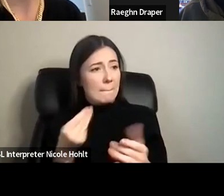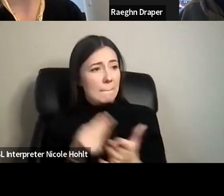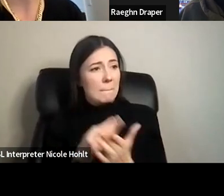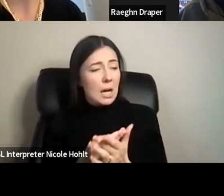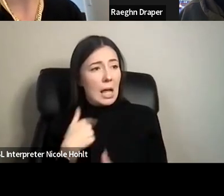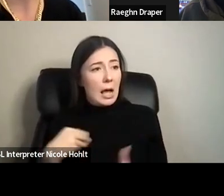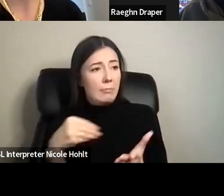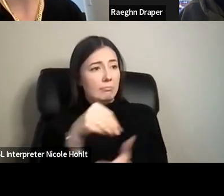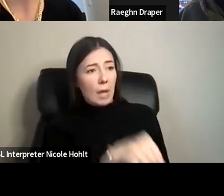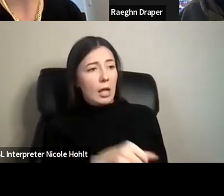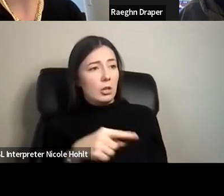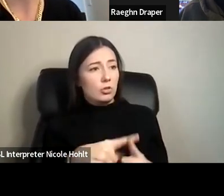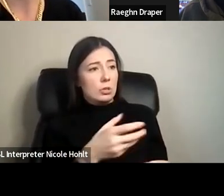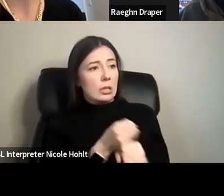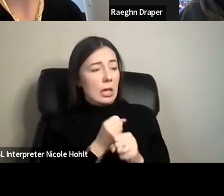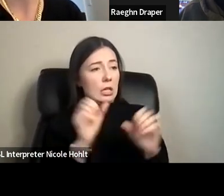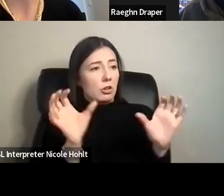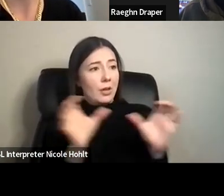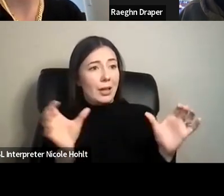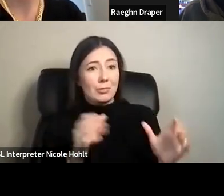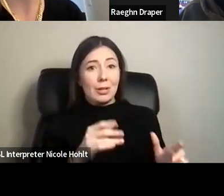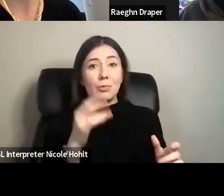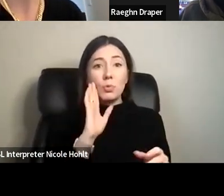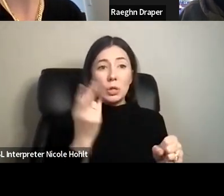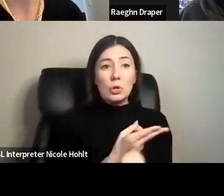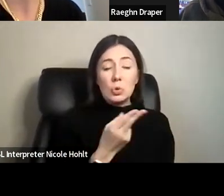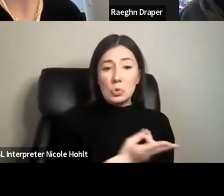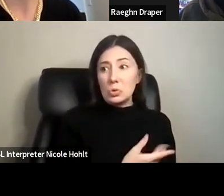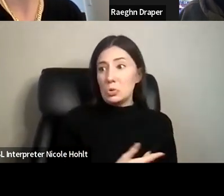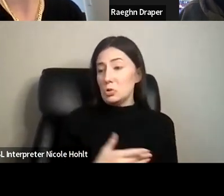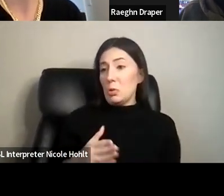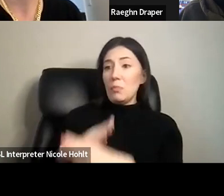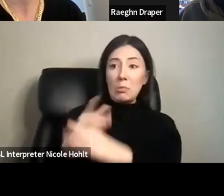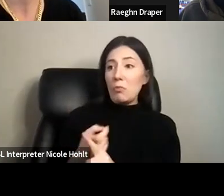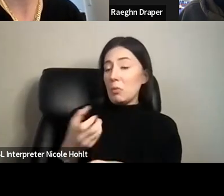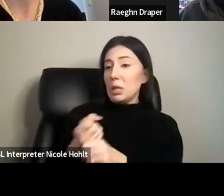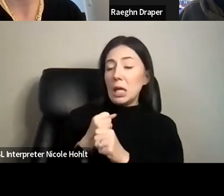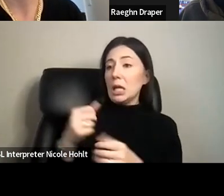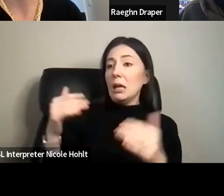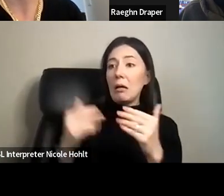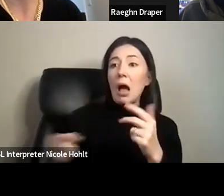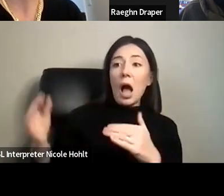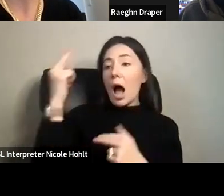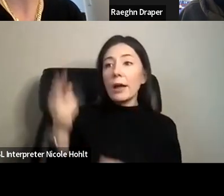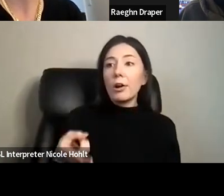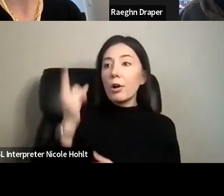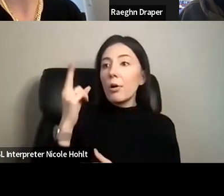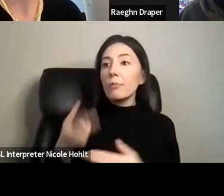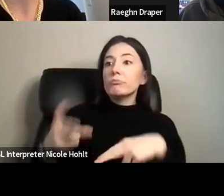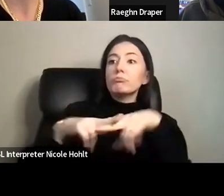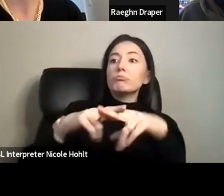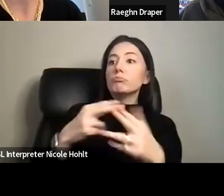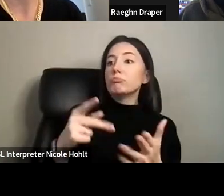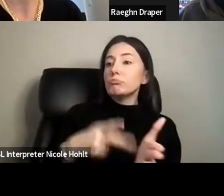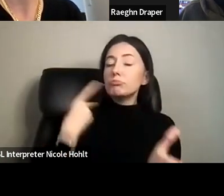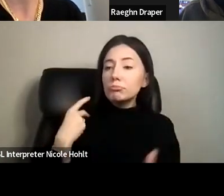not higher wages, affordable housing. I mean, when you take that, you use